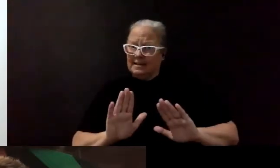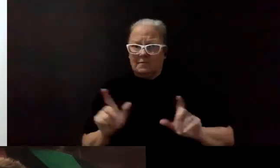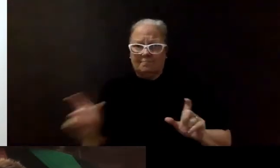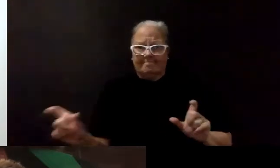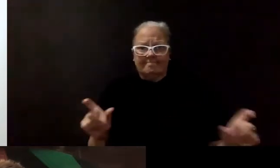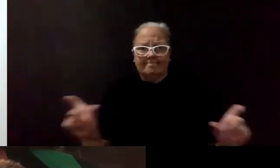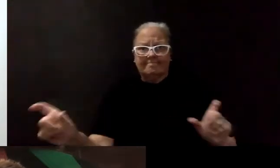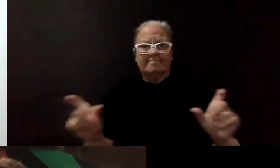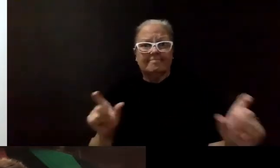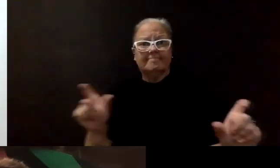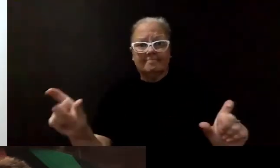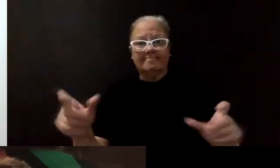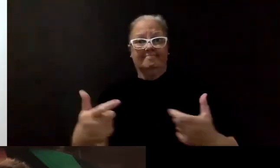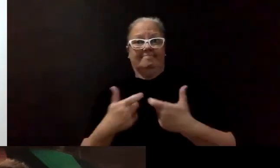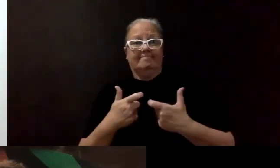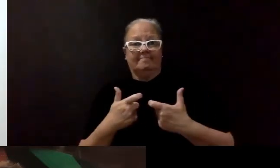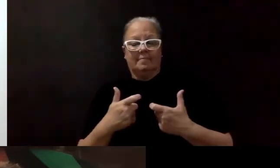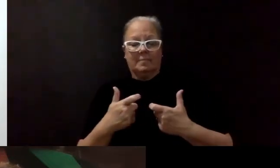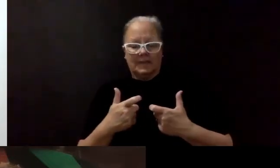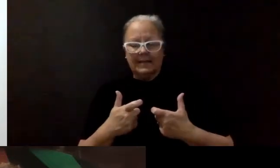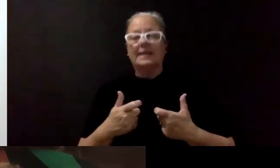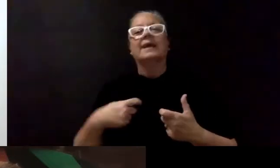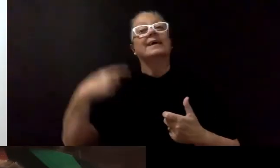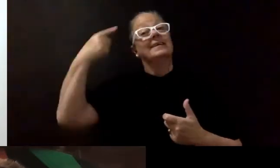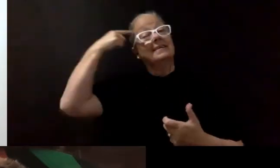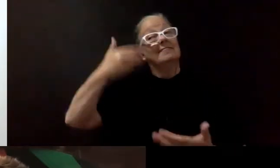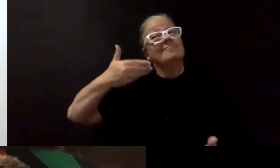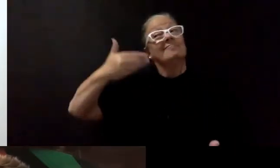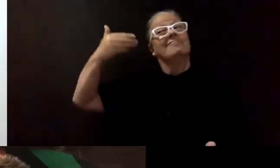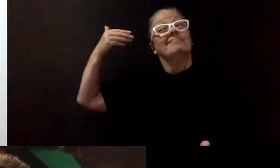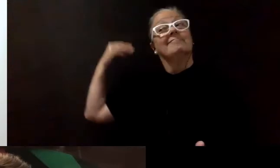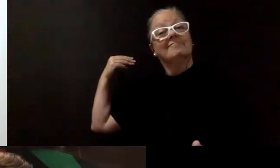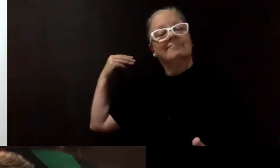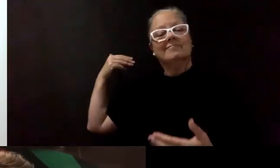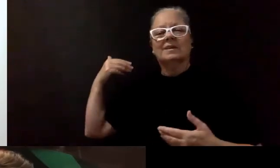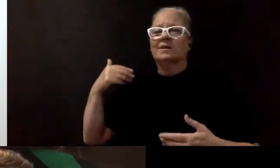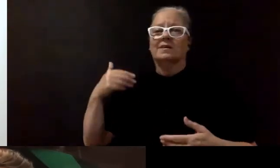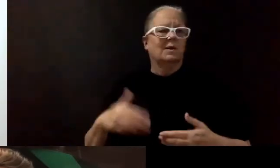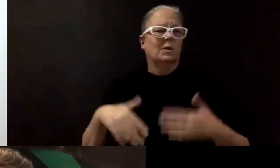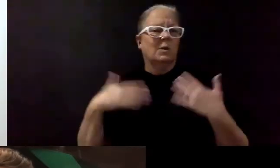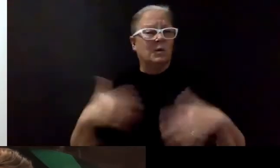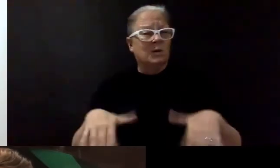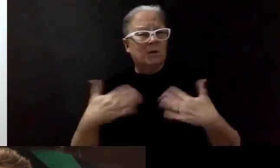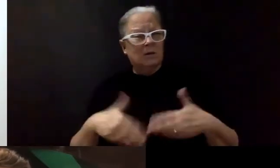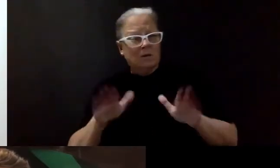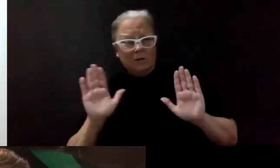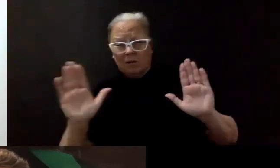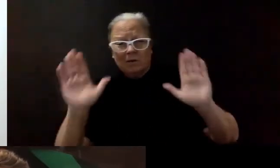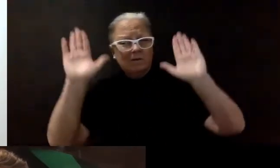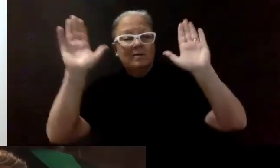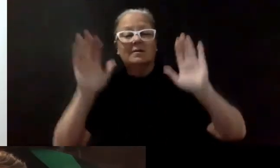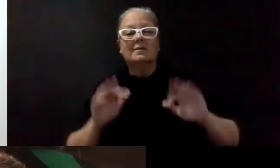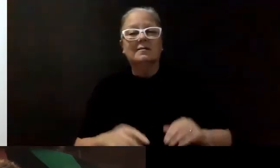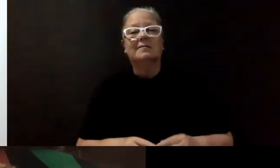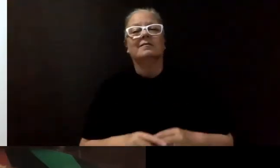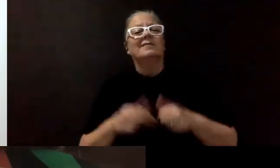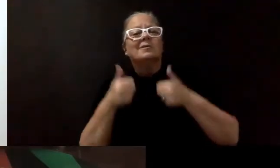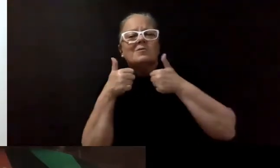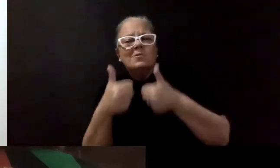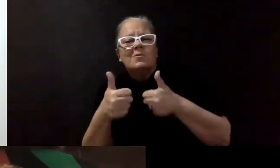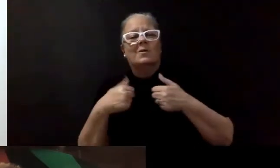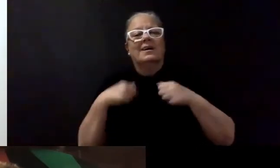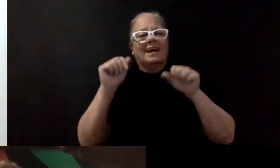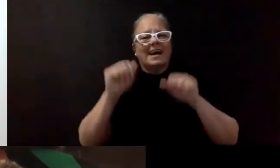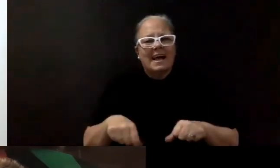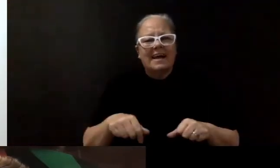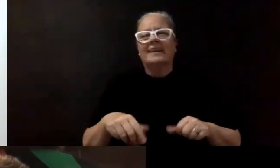but looking back on it retrospectively, it was actually incredible, because it gave us the opportunity to step back and